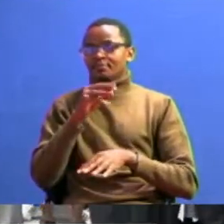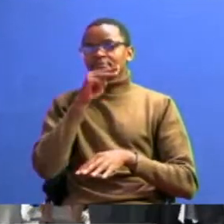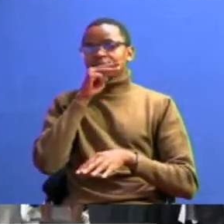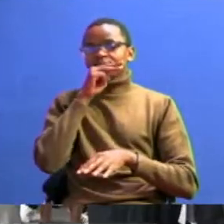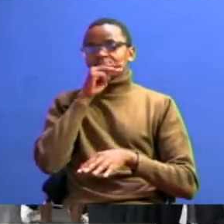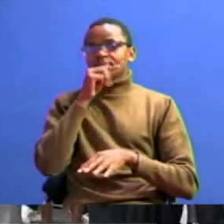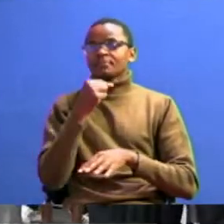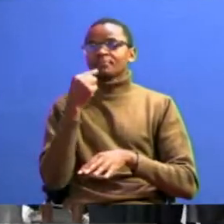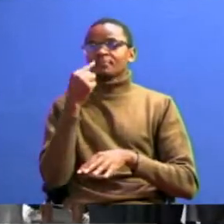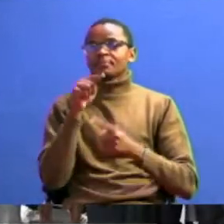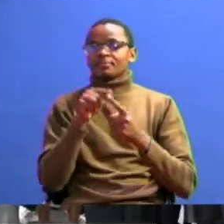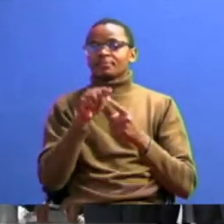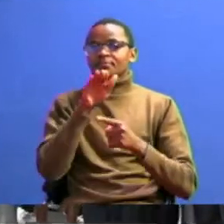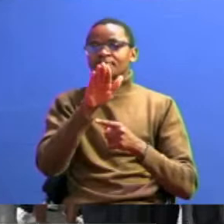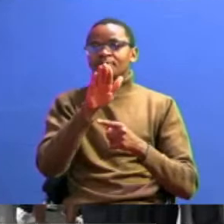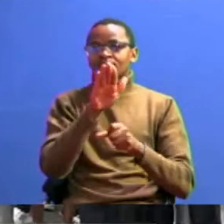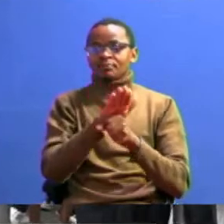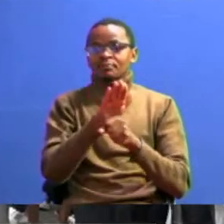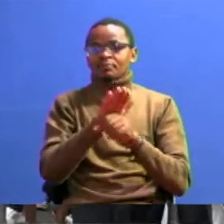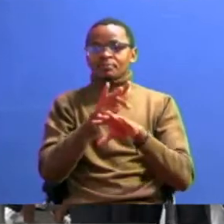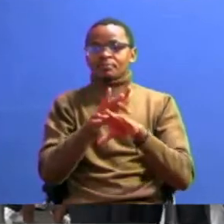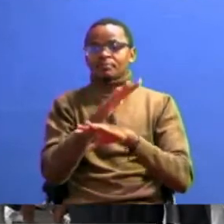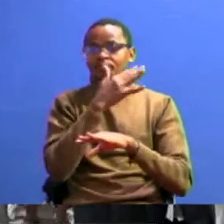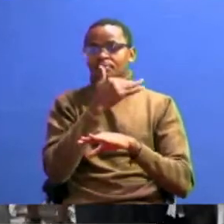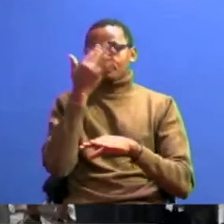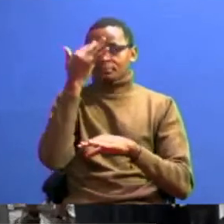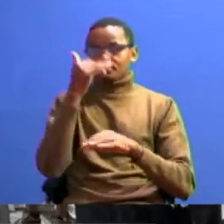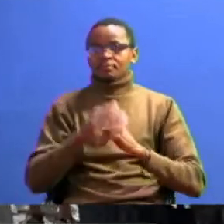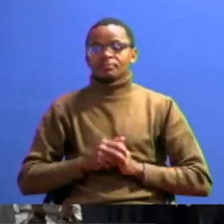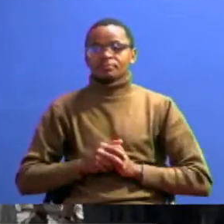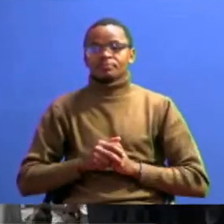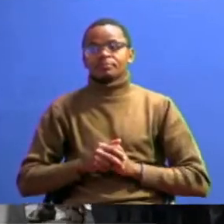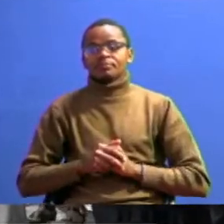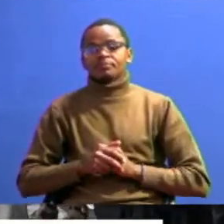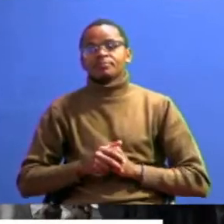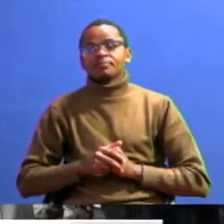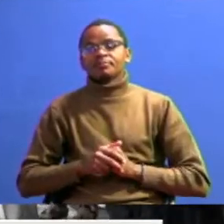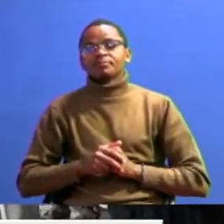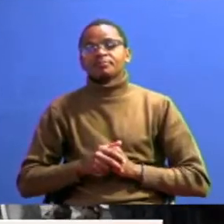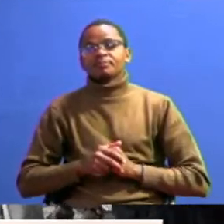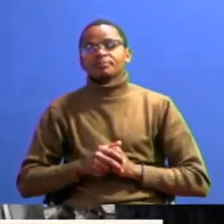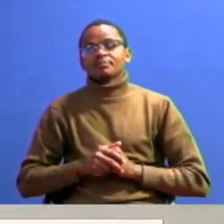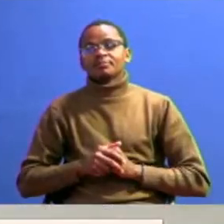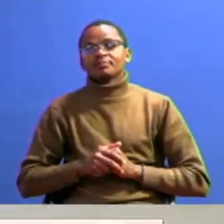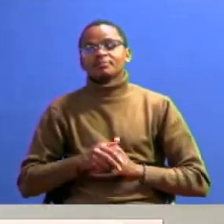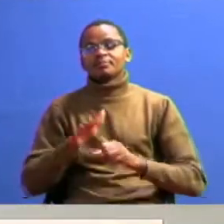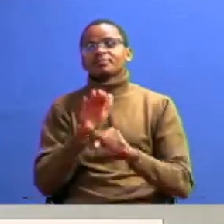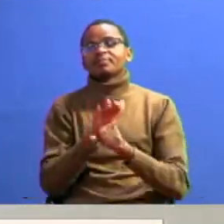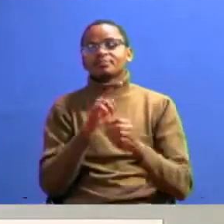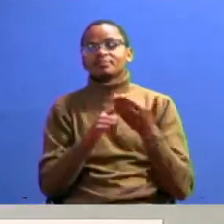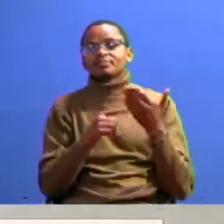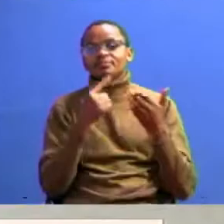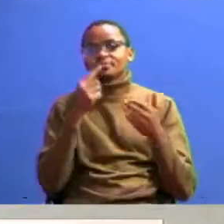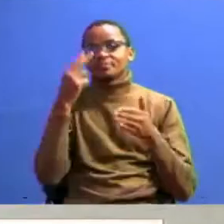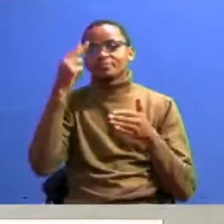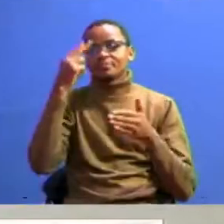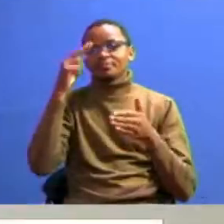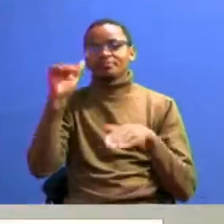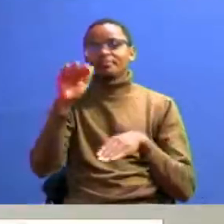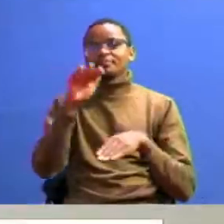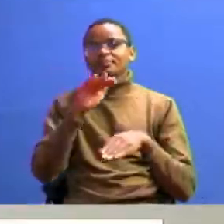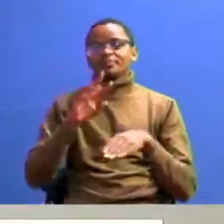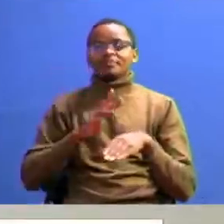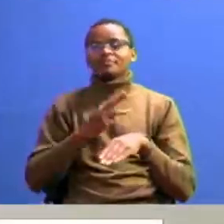male? Who, according to you, is the most affected and why? Well, I think a lot of what we tend to see in the areas we are